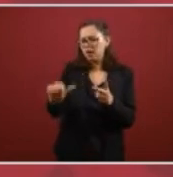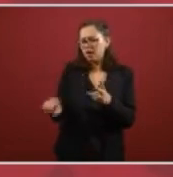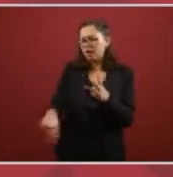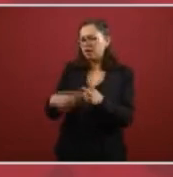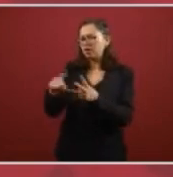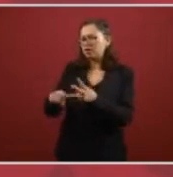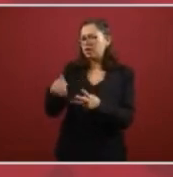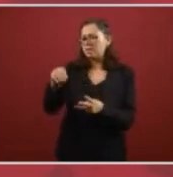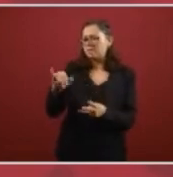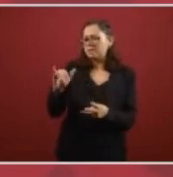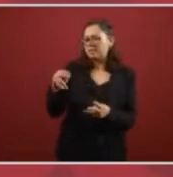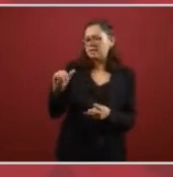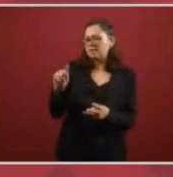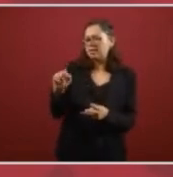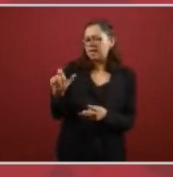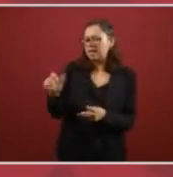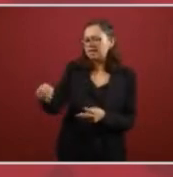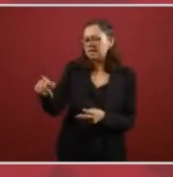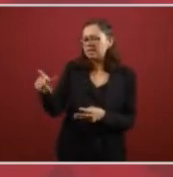Cholula,